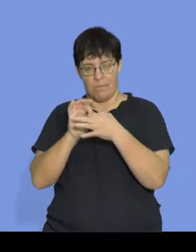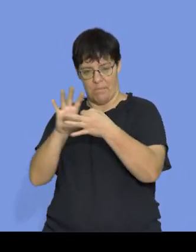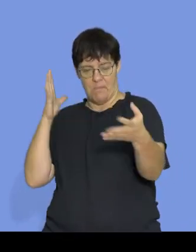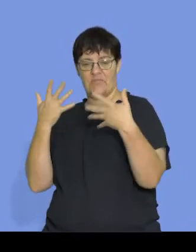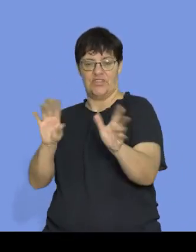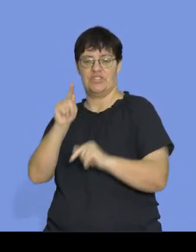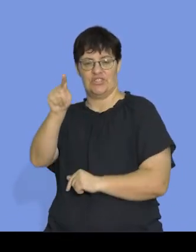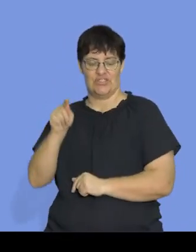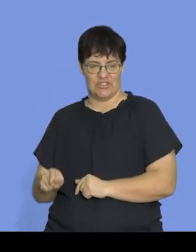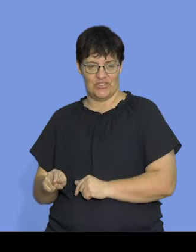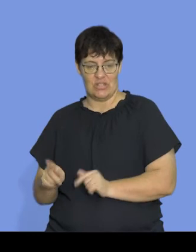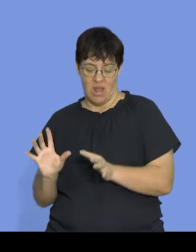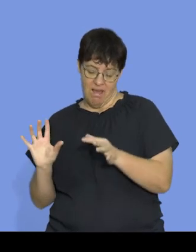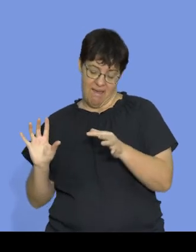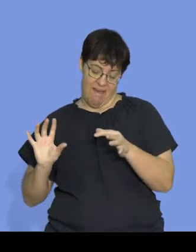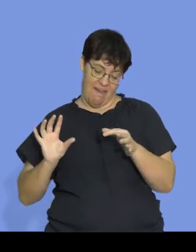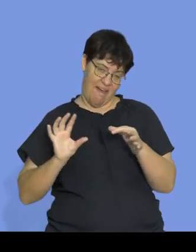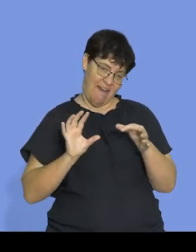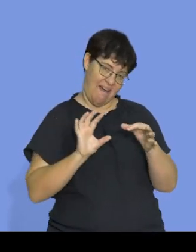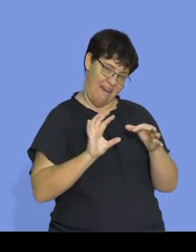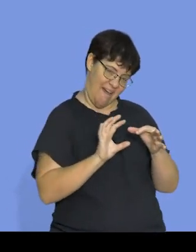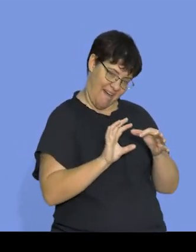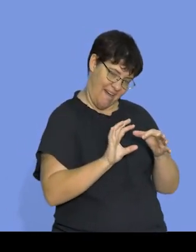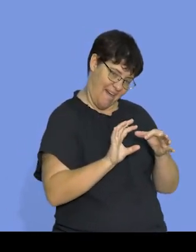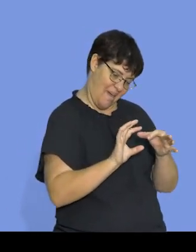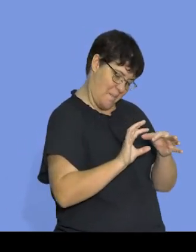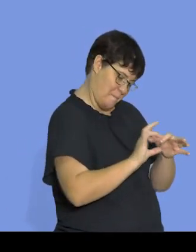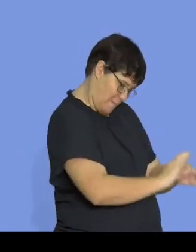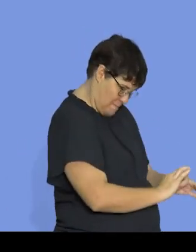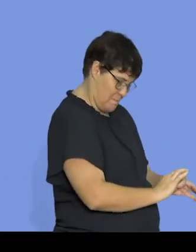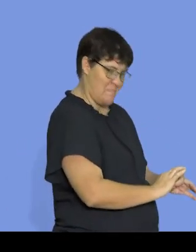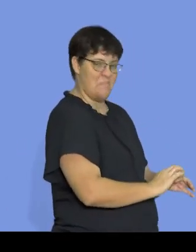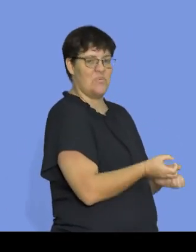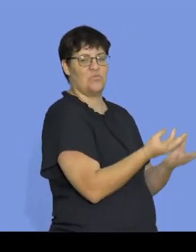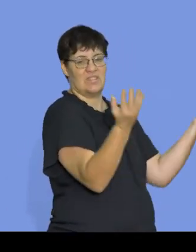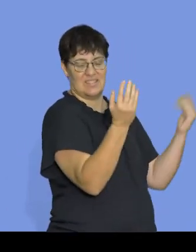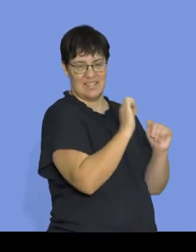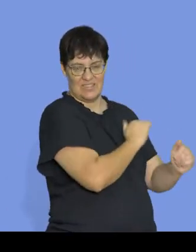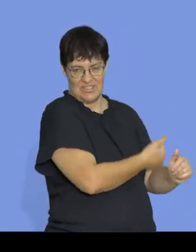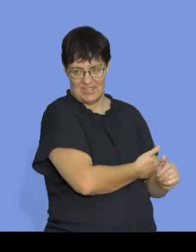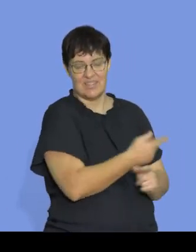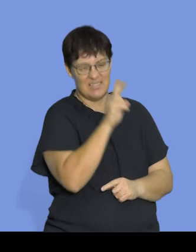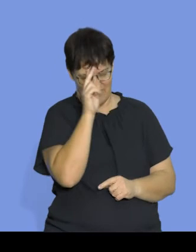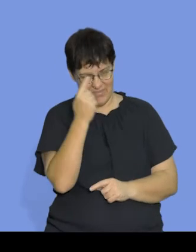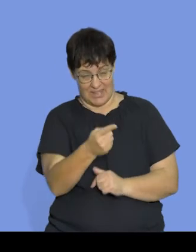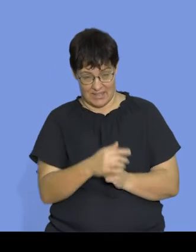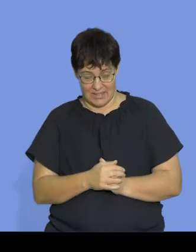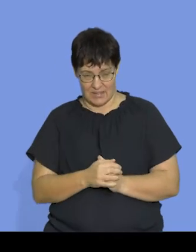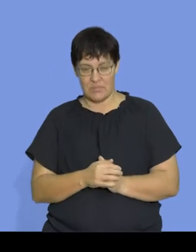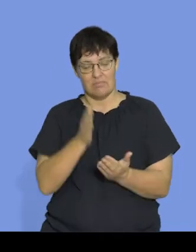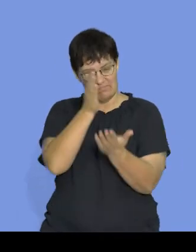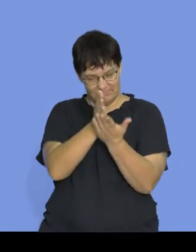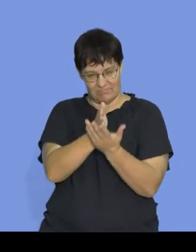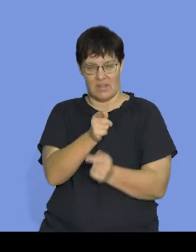are almost there in terms of forming the product. So this is how you'd want to think of, the activated complex.